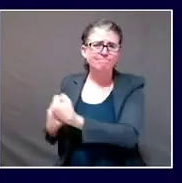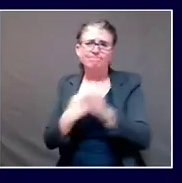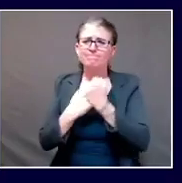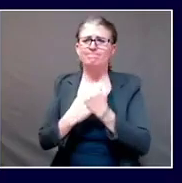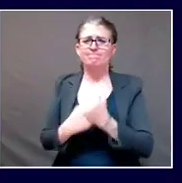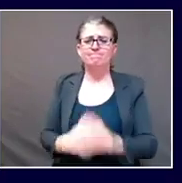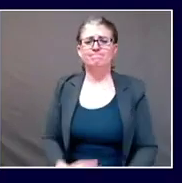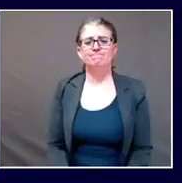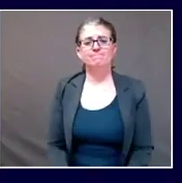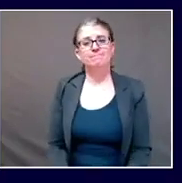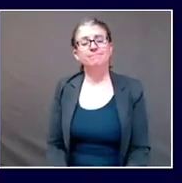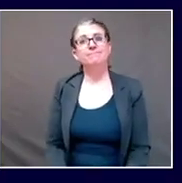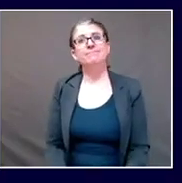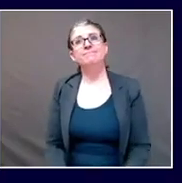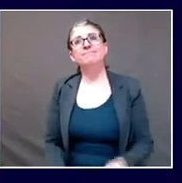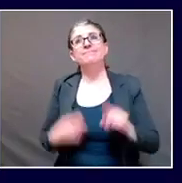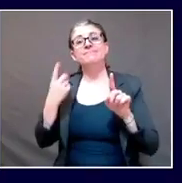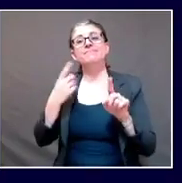Patrick Whittle next.